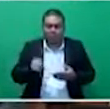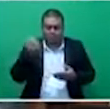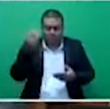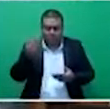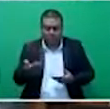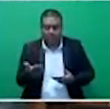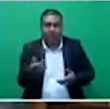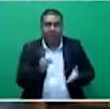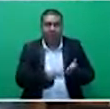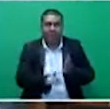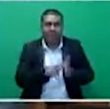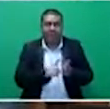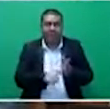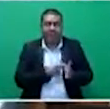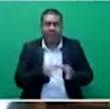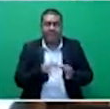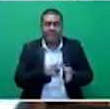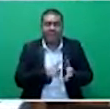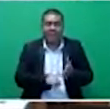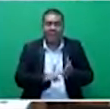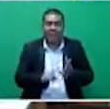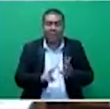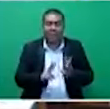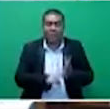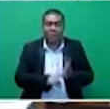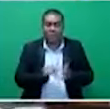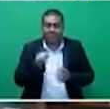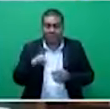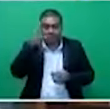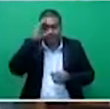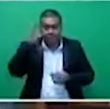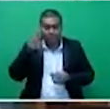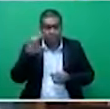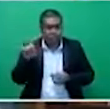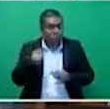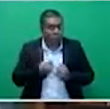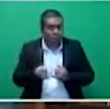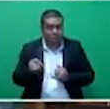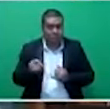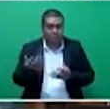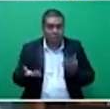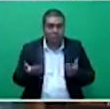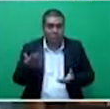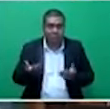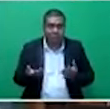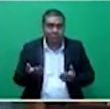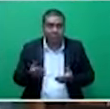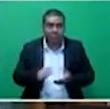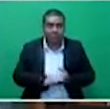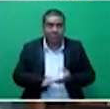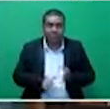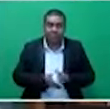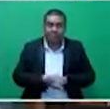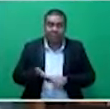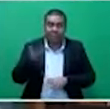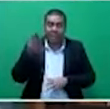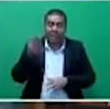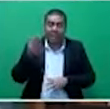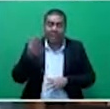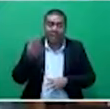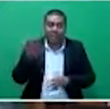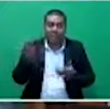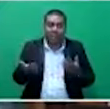Balawu? This is the problem when you rely on those people. That these countries are worse off than Sri Lanka? Because their debt per capita is higher than Sri Lanka,